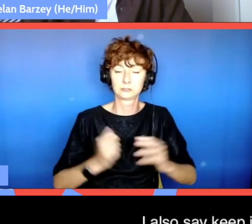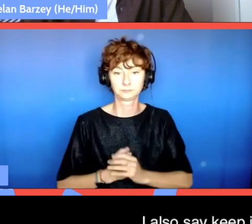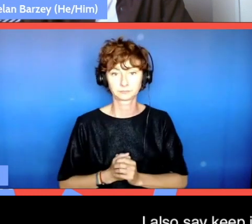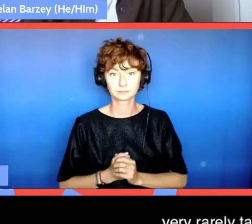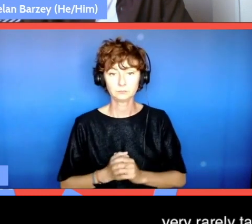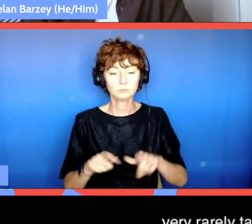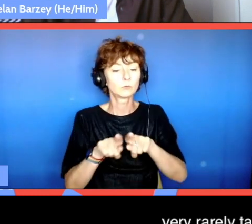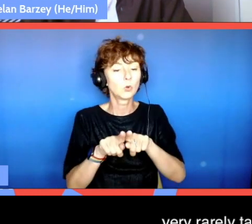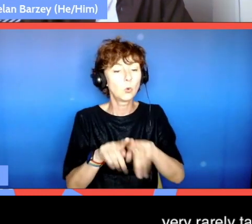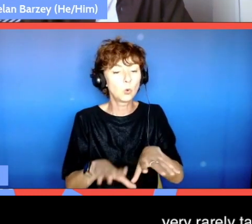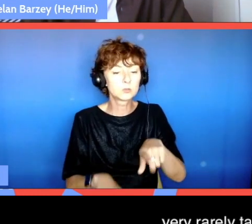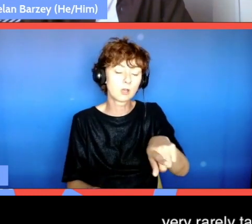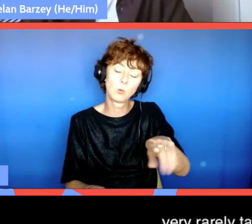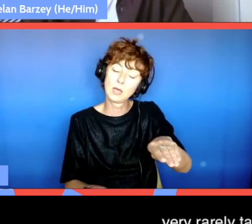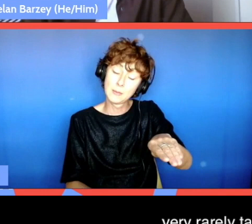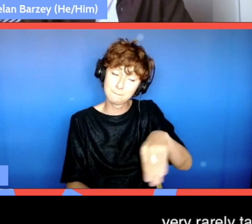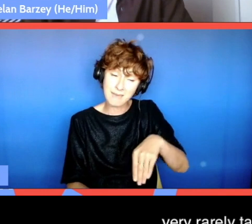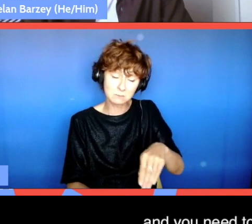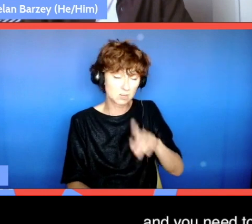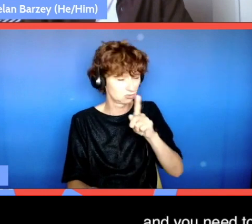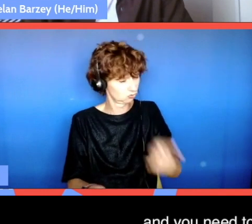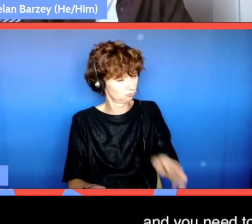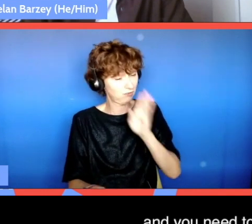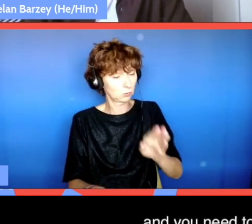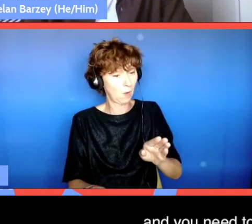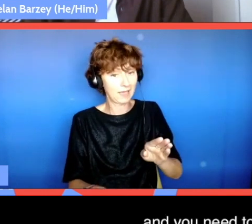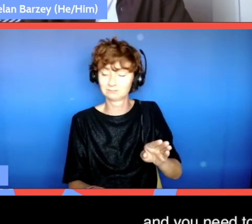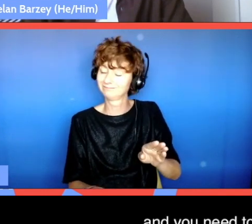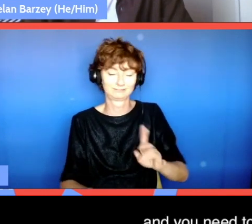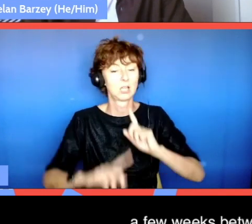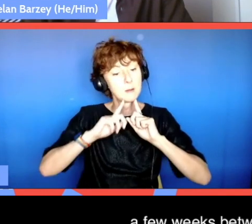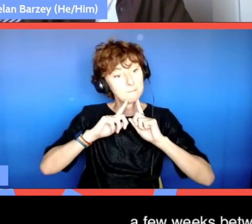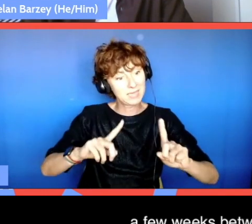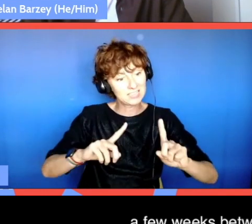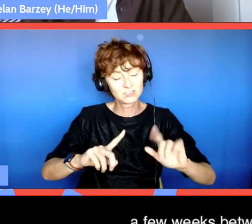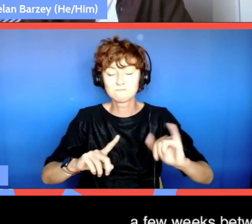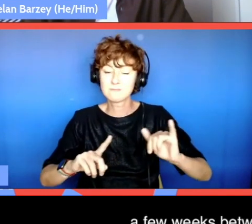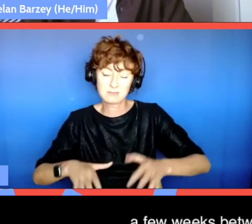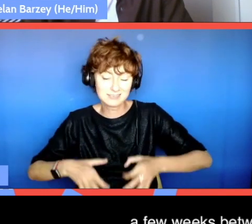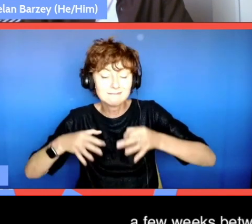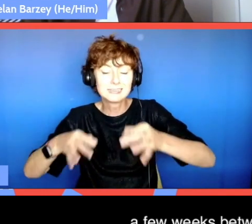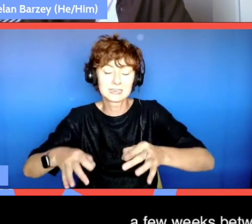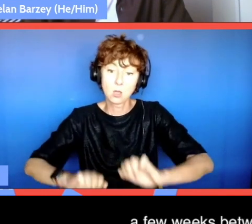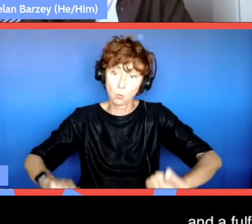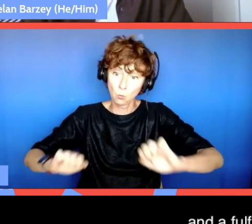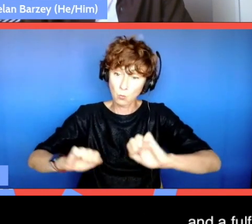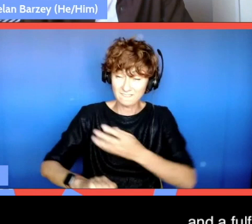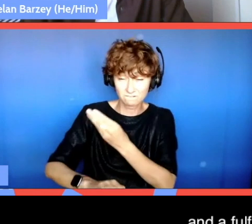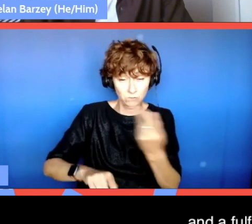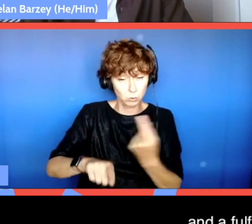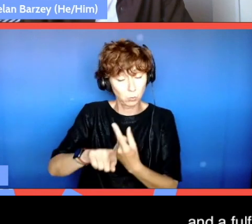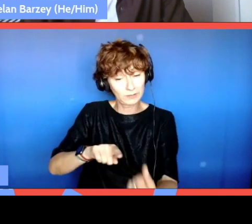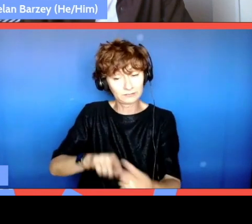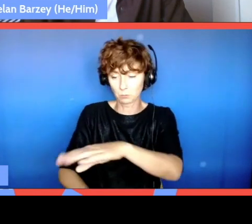mind that payment very rarely takes place quickly, and you need to be prepared to wait a few weeks between an accepted pitch and a fulfilled